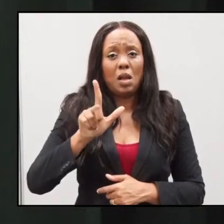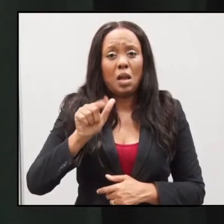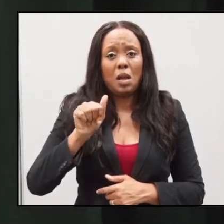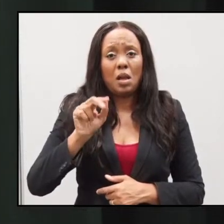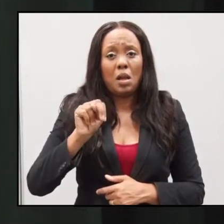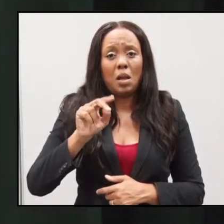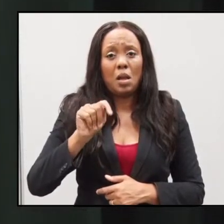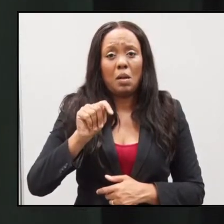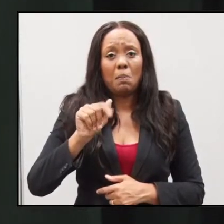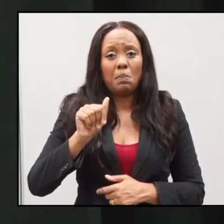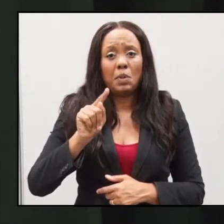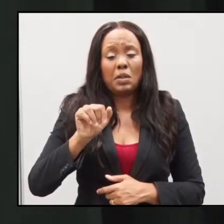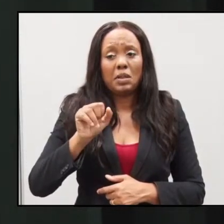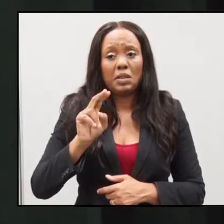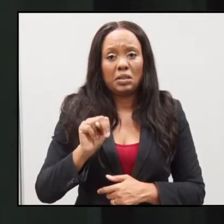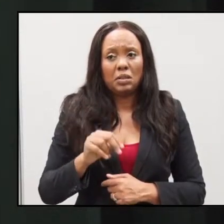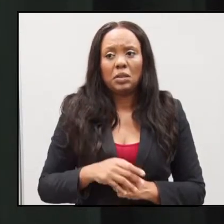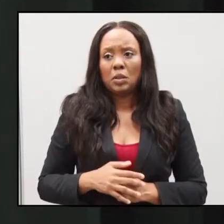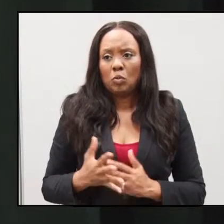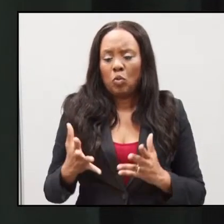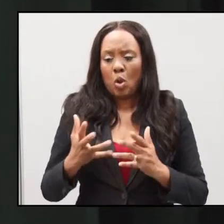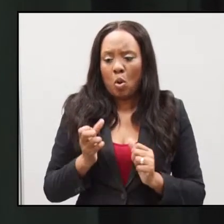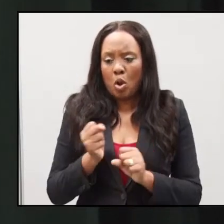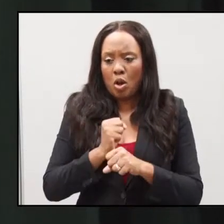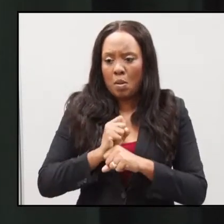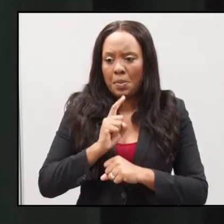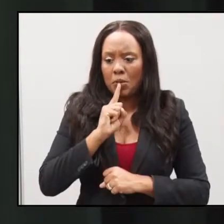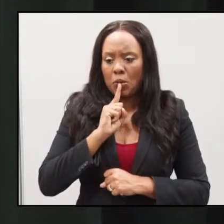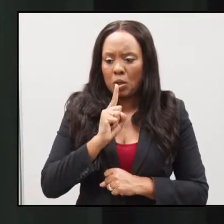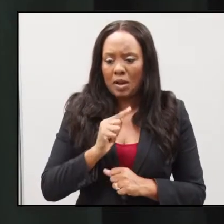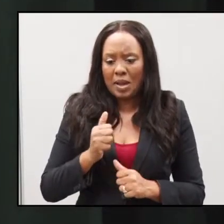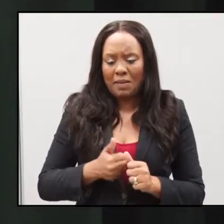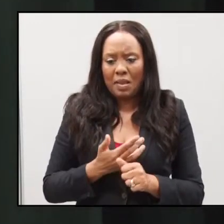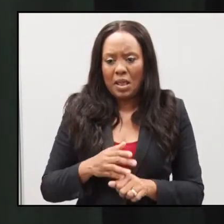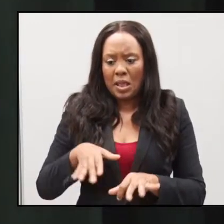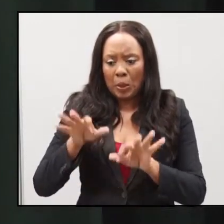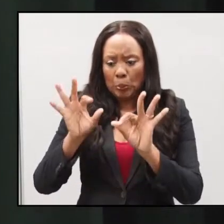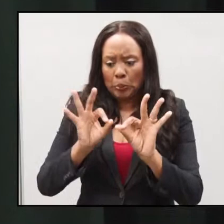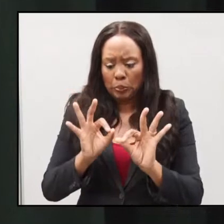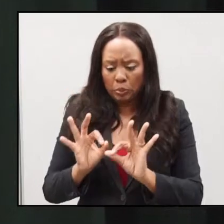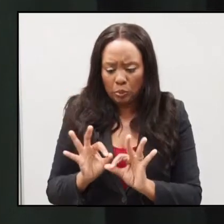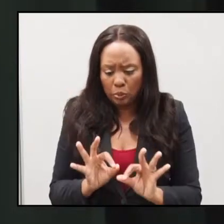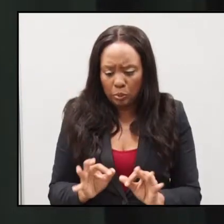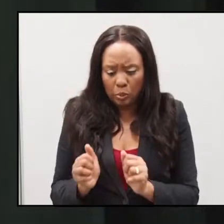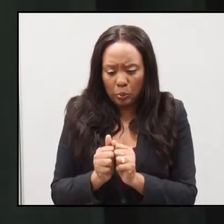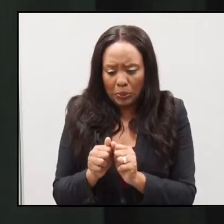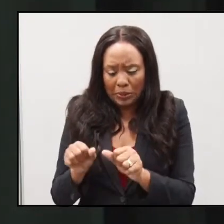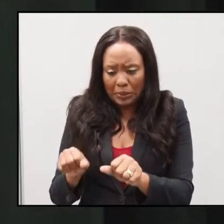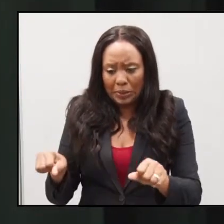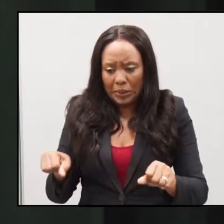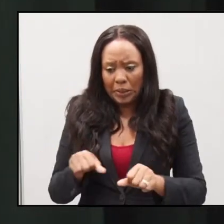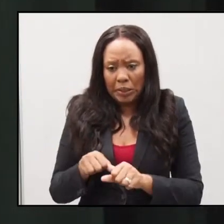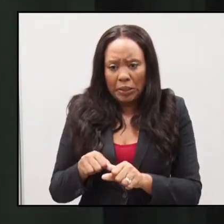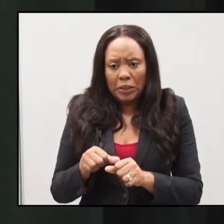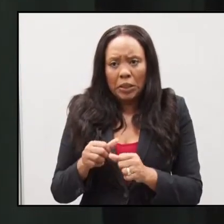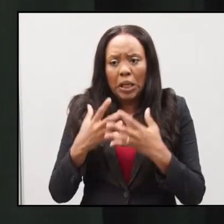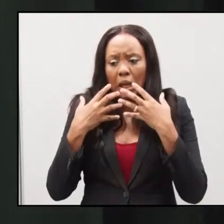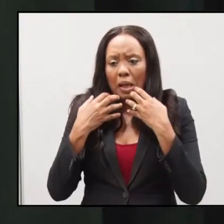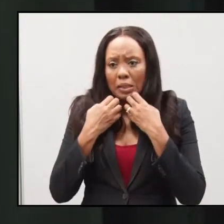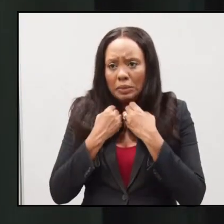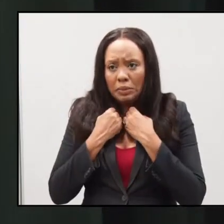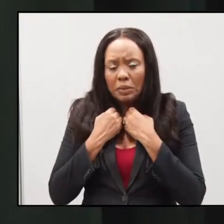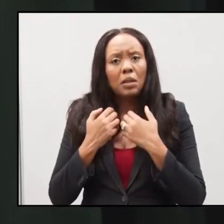authenticity and integrity is unparalleled. Its significance resides in how it memorializes